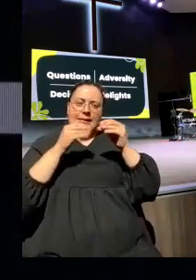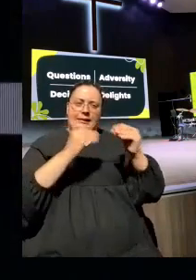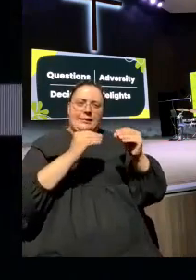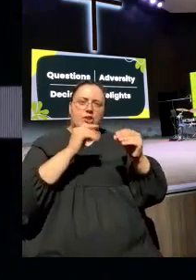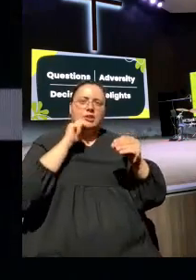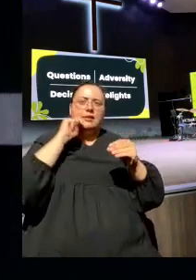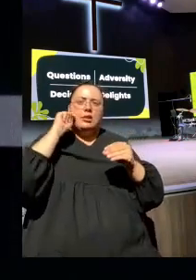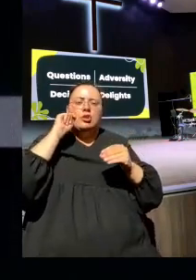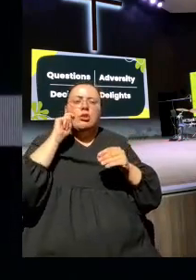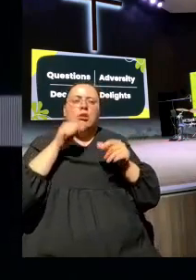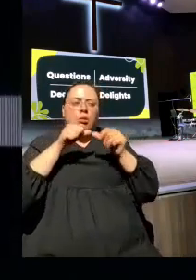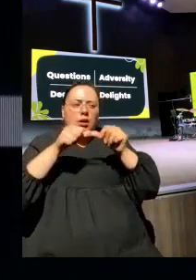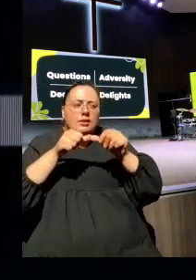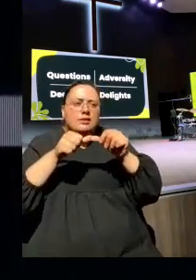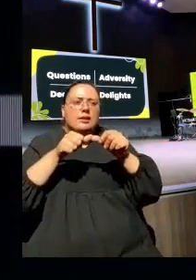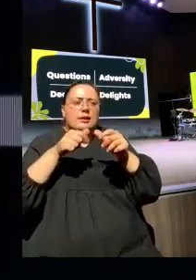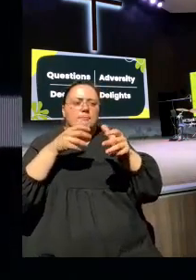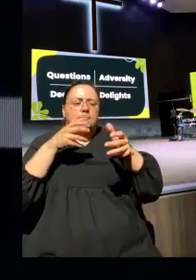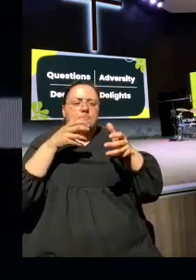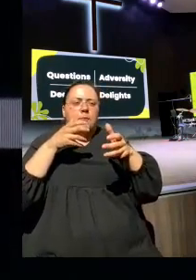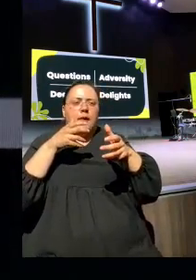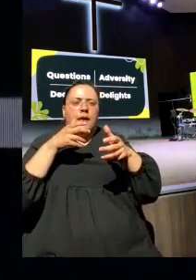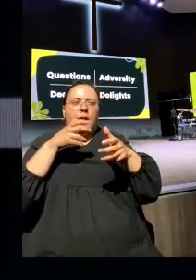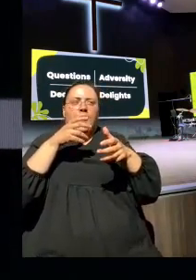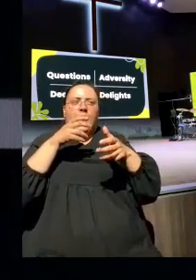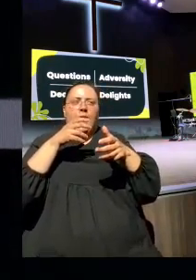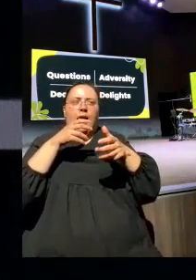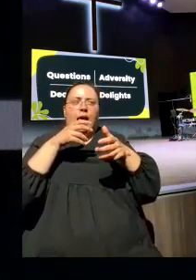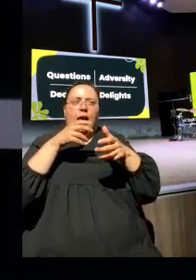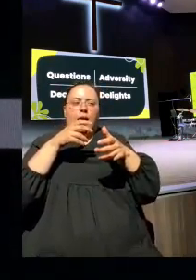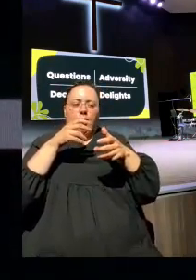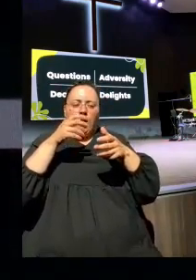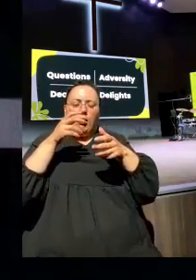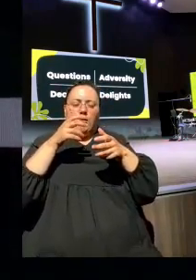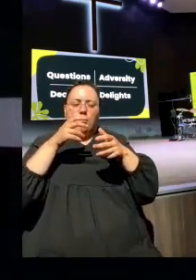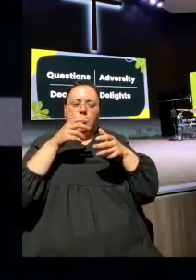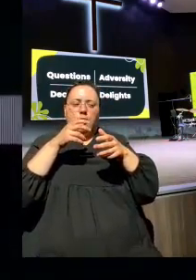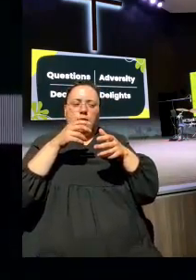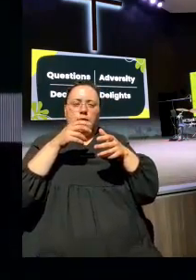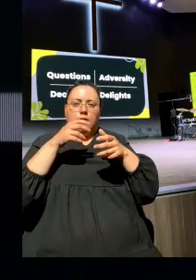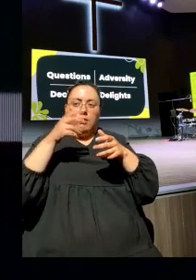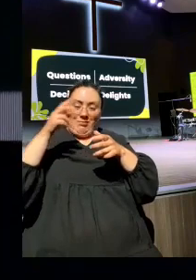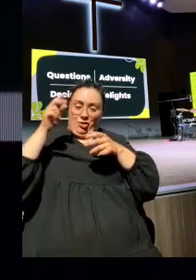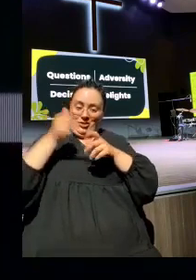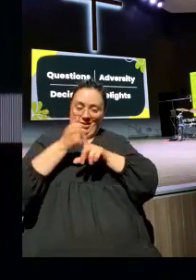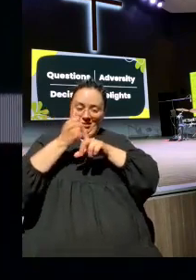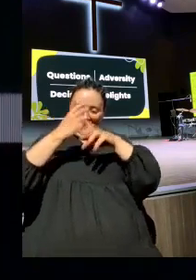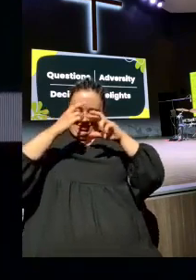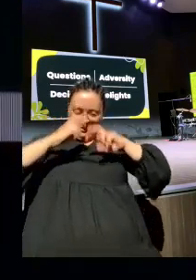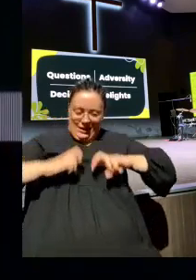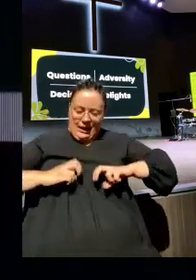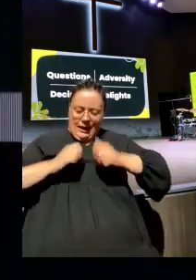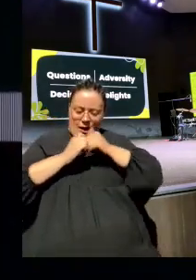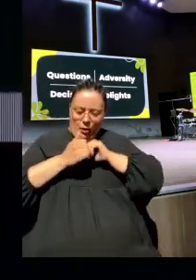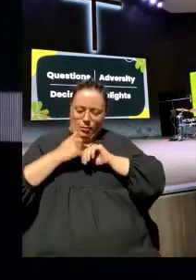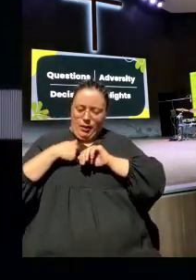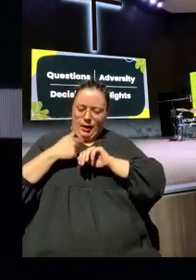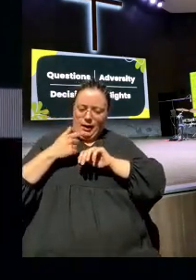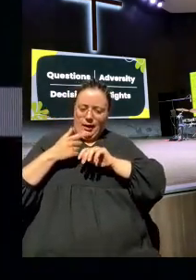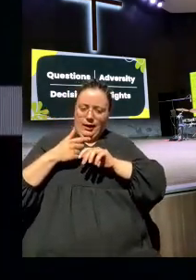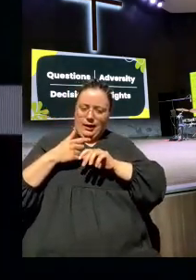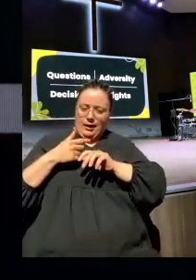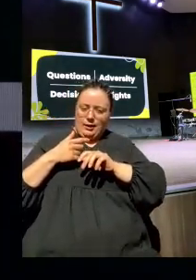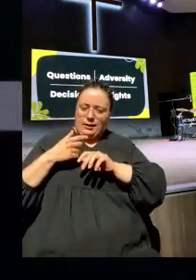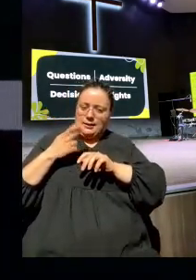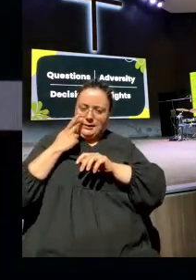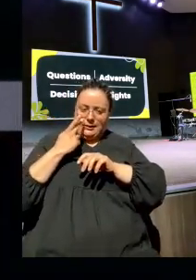seeing God at work in your world so that I can learn to see him like you do? It requires that you talk